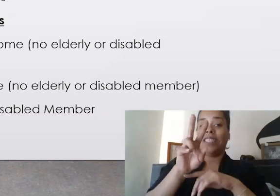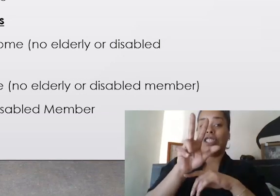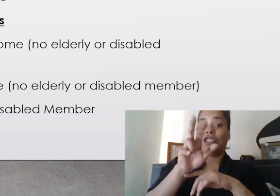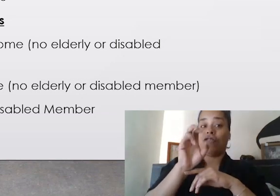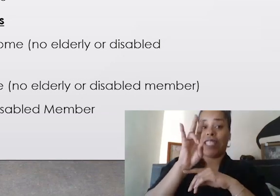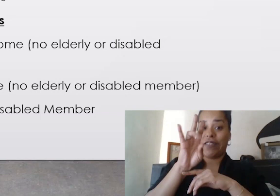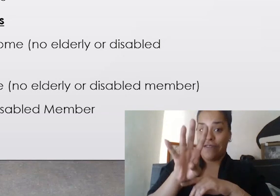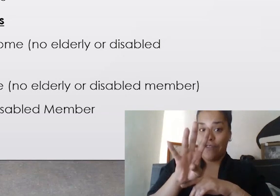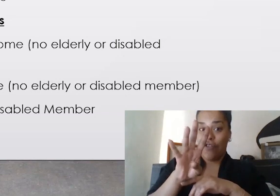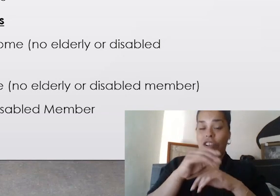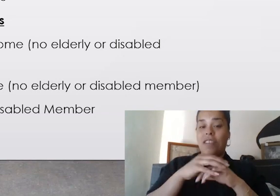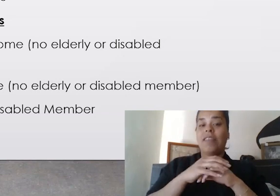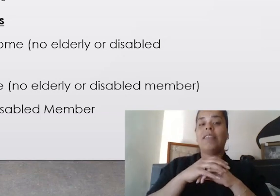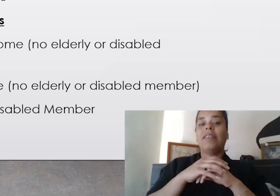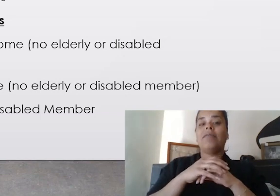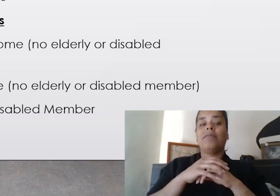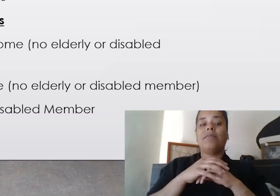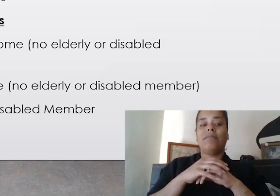$374, excuse me.